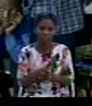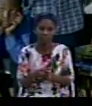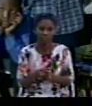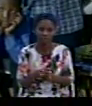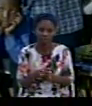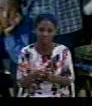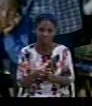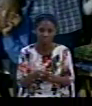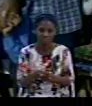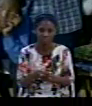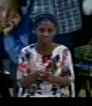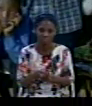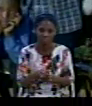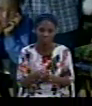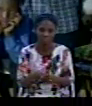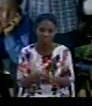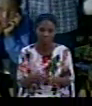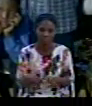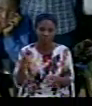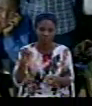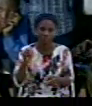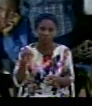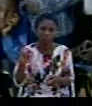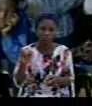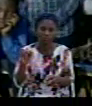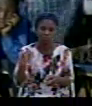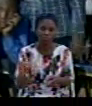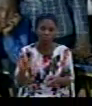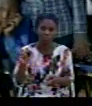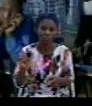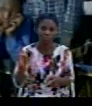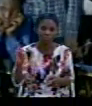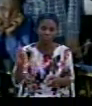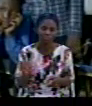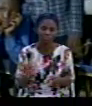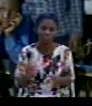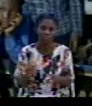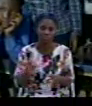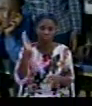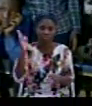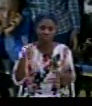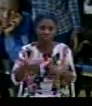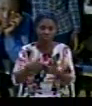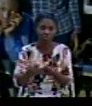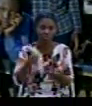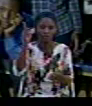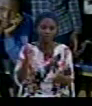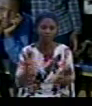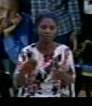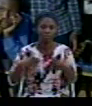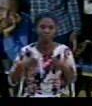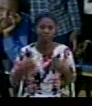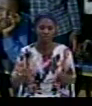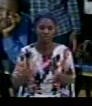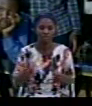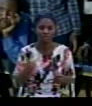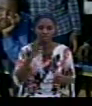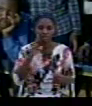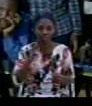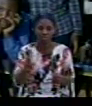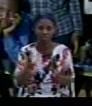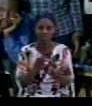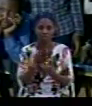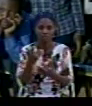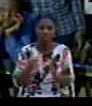Oloyede Ayodele testify of how God healed her through the prayer of the man of God. She has been suffering from